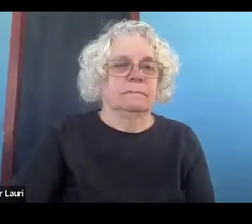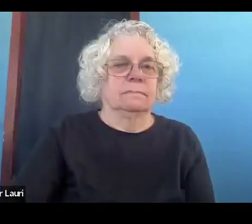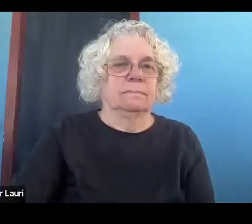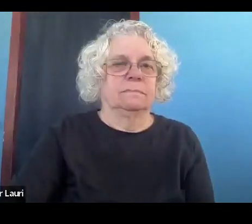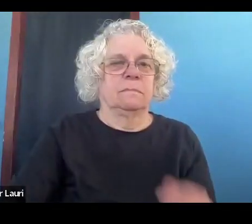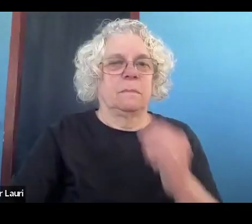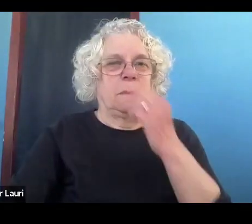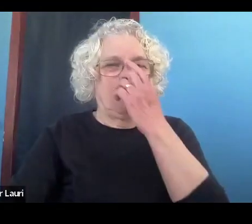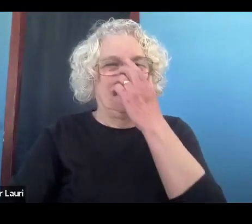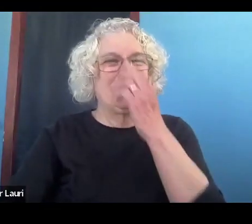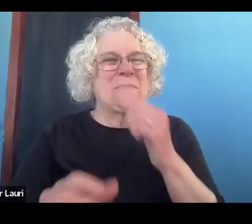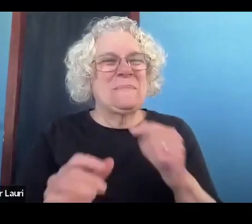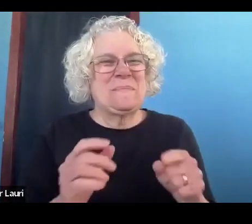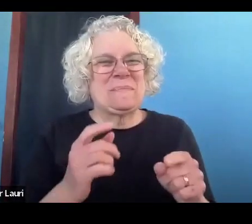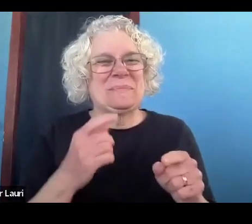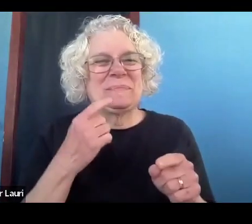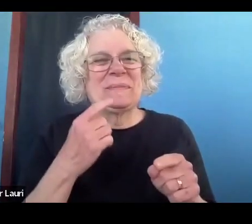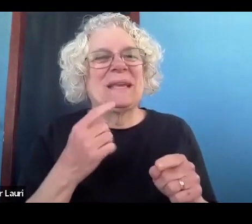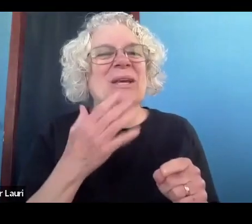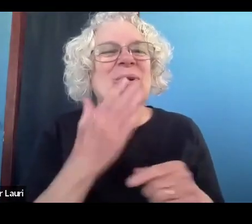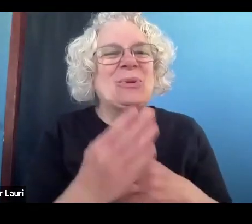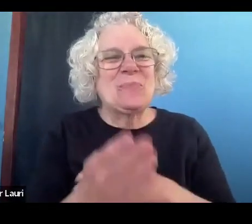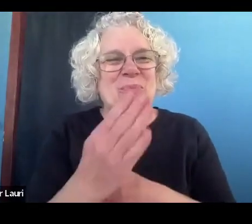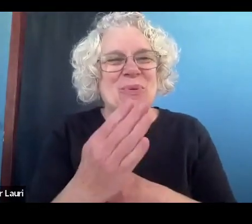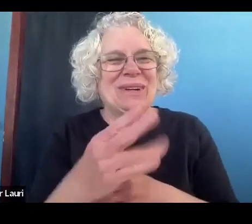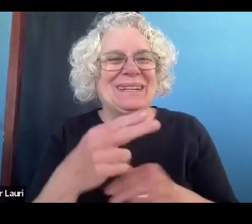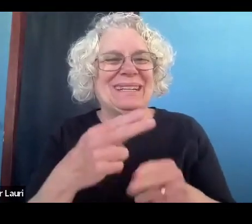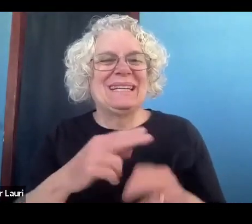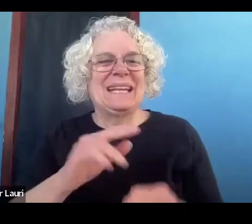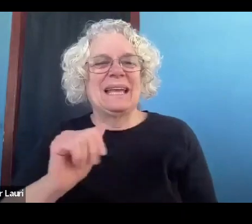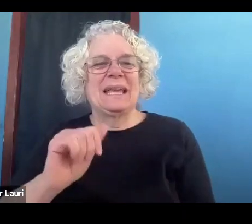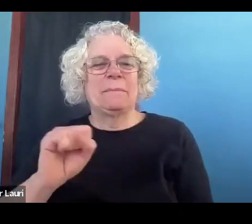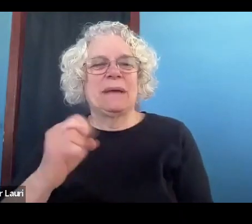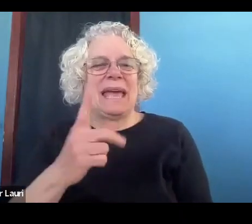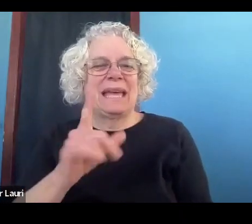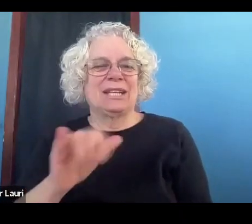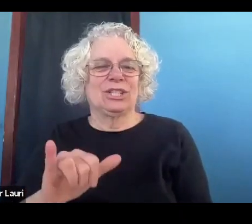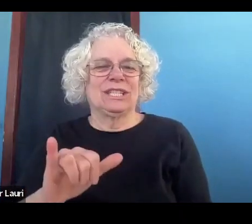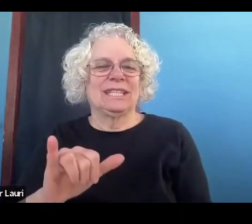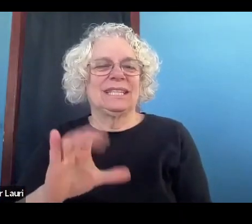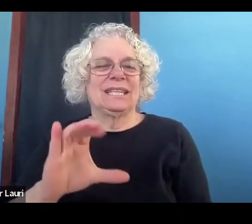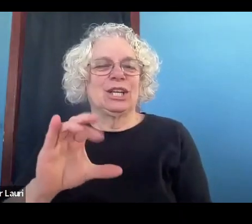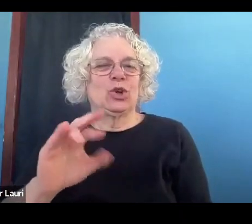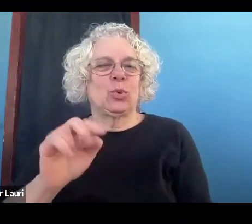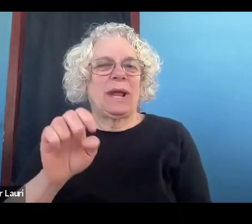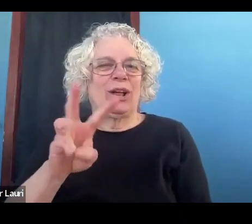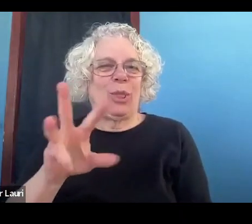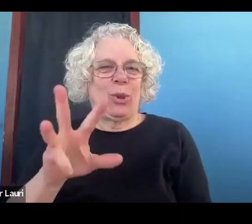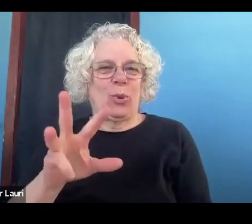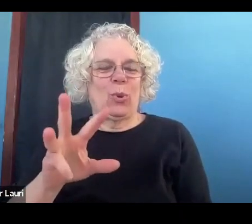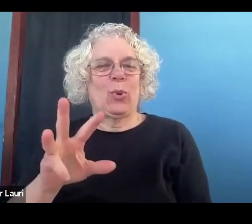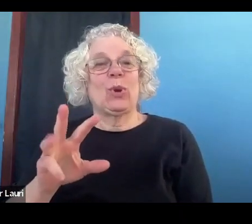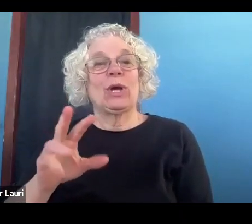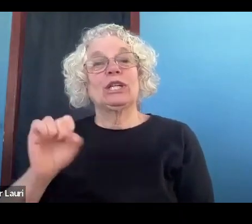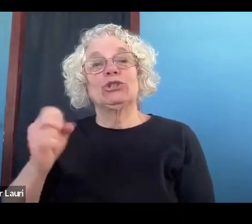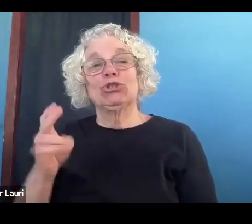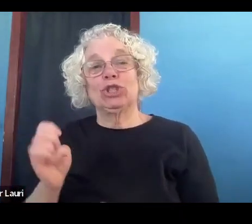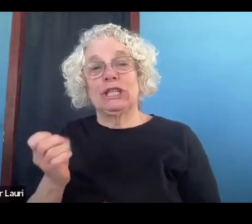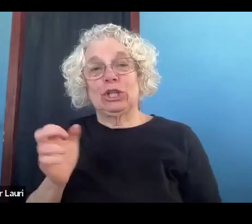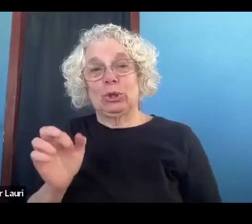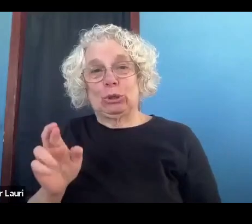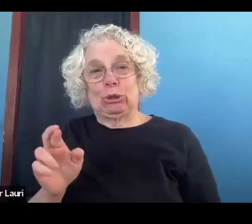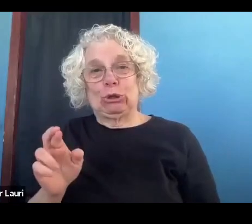I'd help if I unmute. Good morning. My name is Ashley Craiglow. My pronouns are she, her. For a